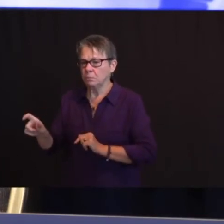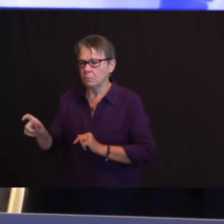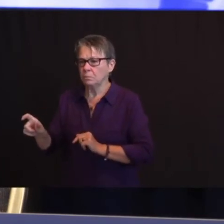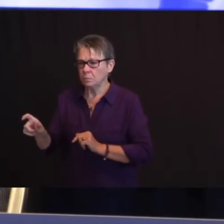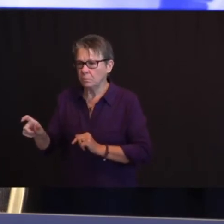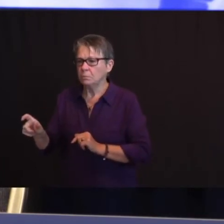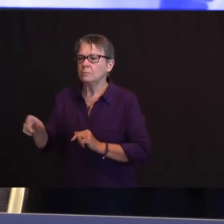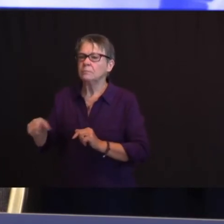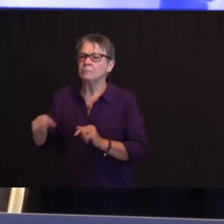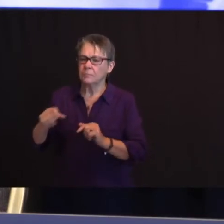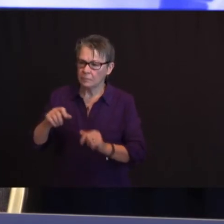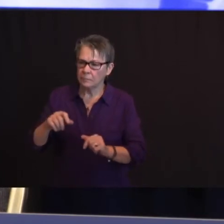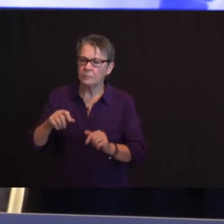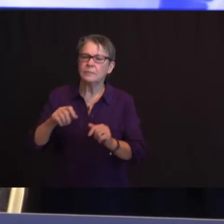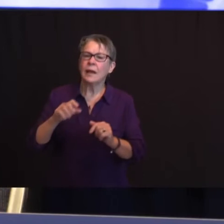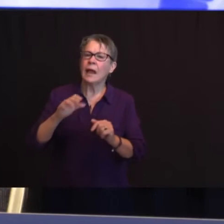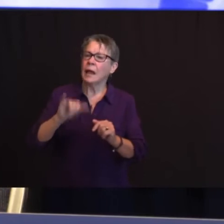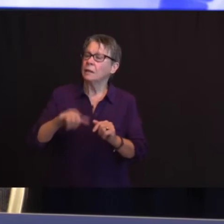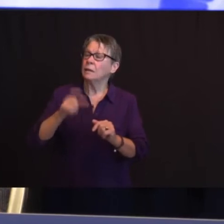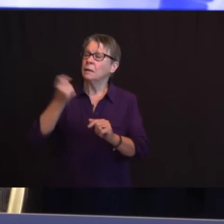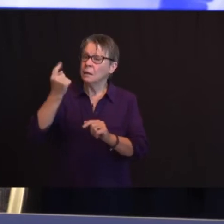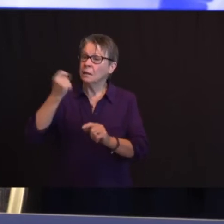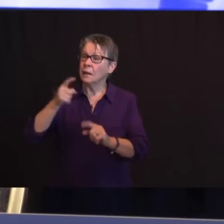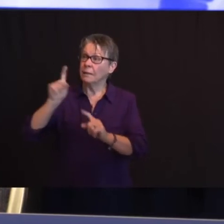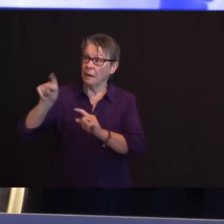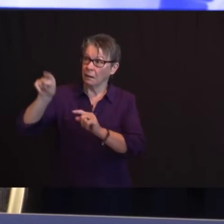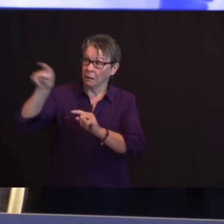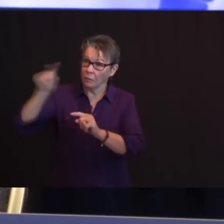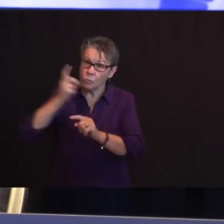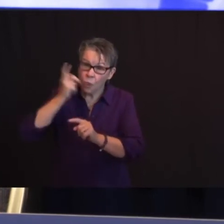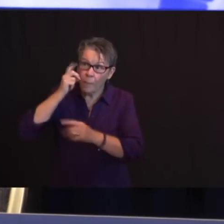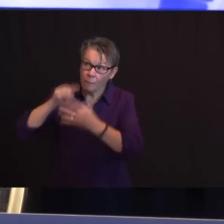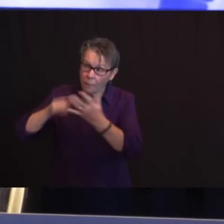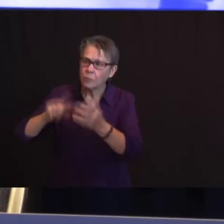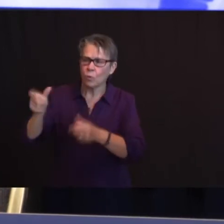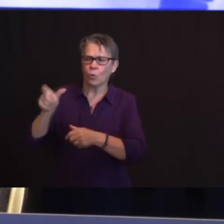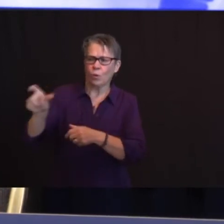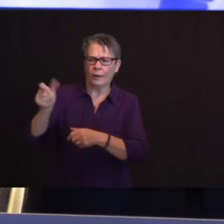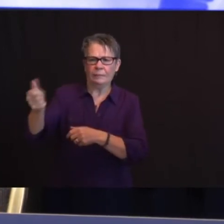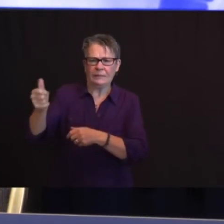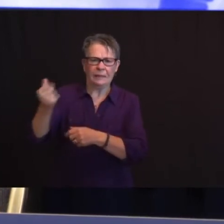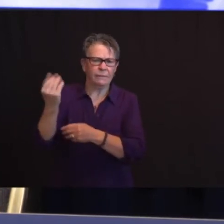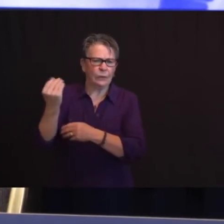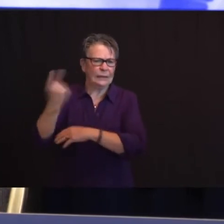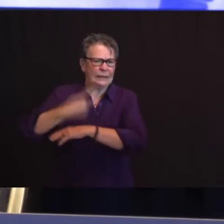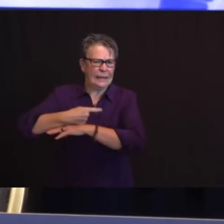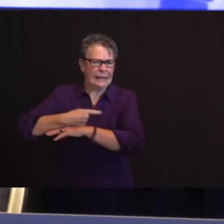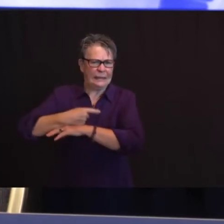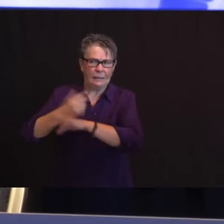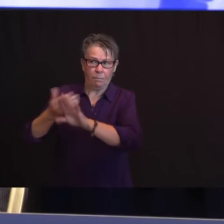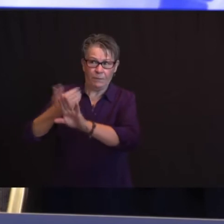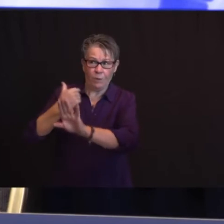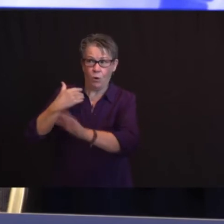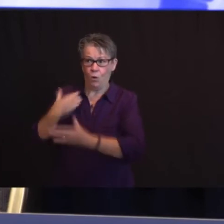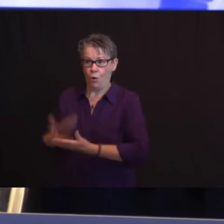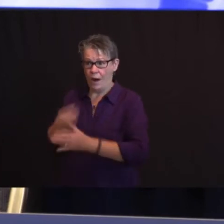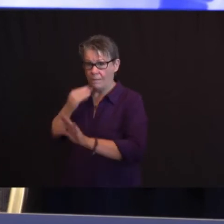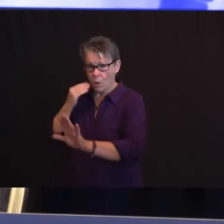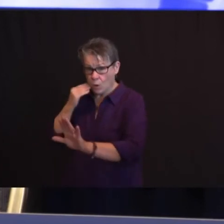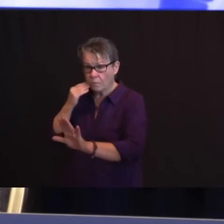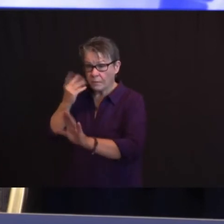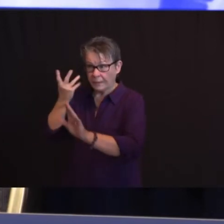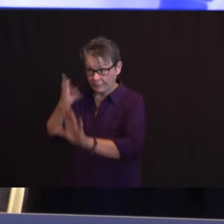quarantine, they can continue that quarantine period at home, but they must remain separate from their family. As much